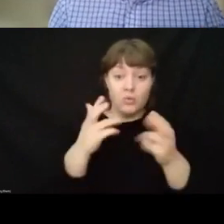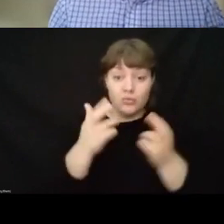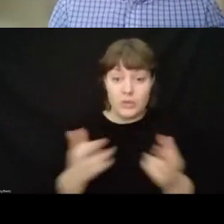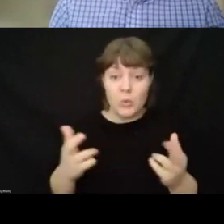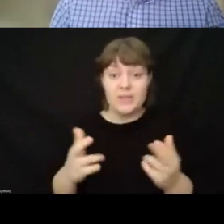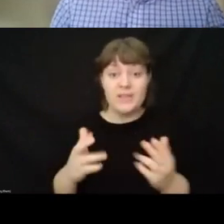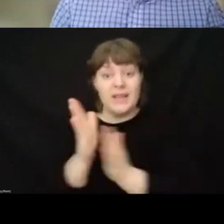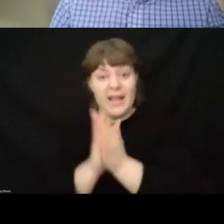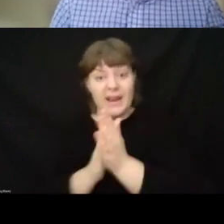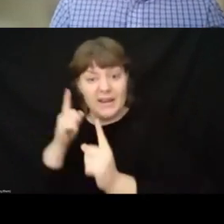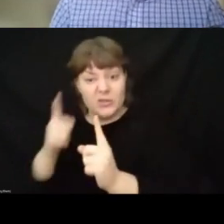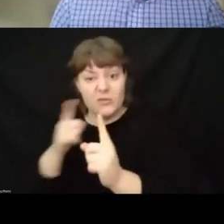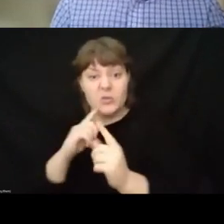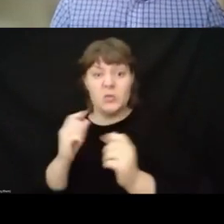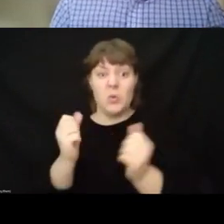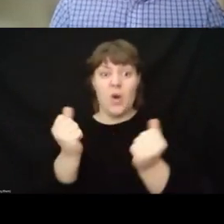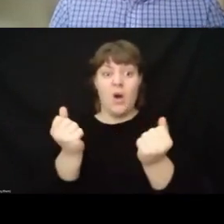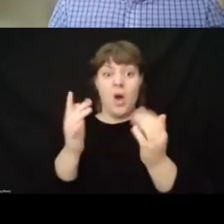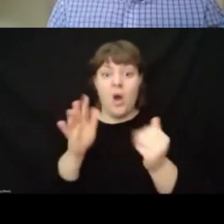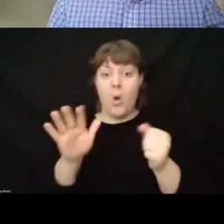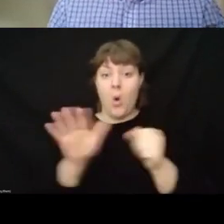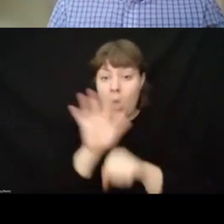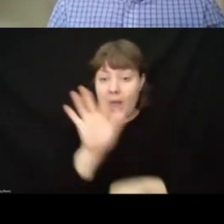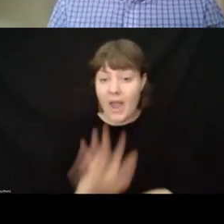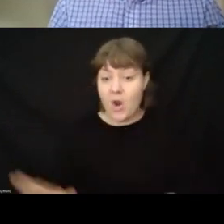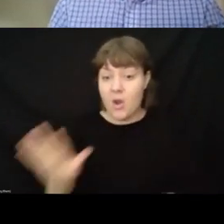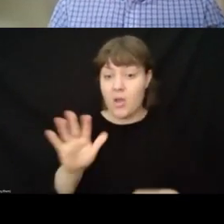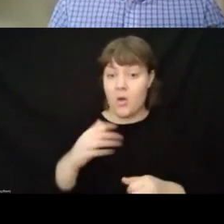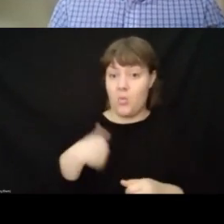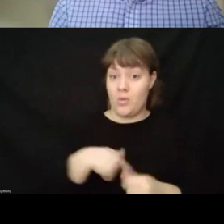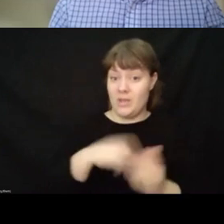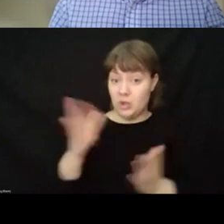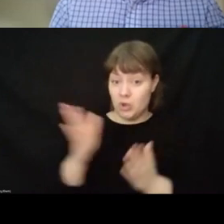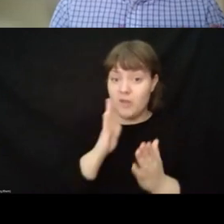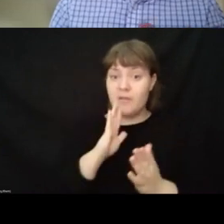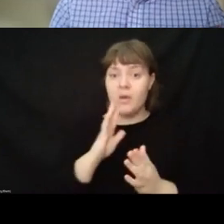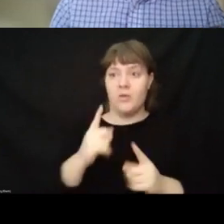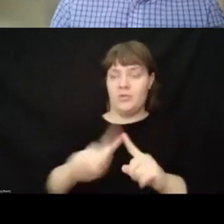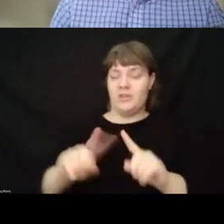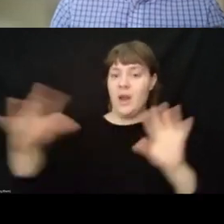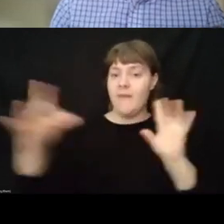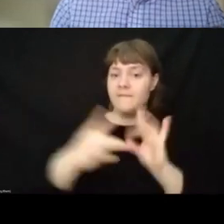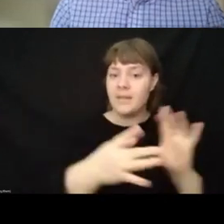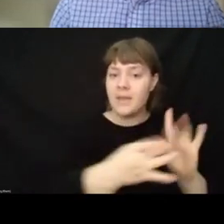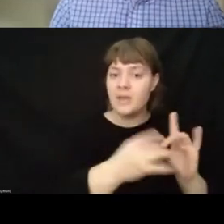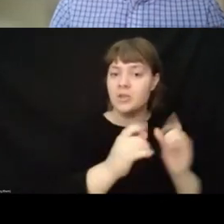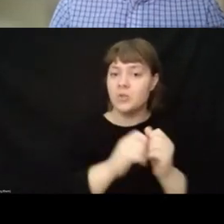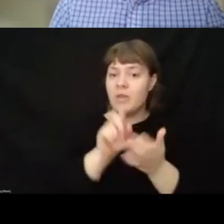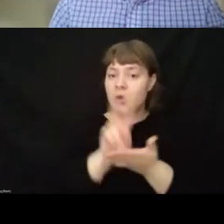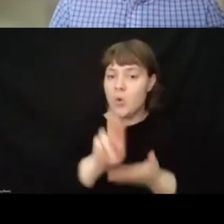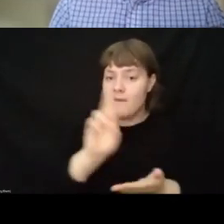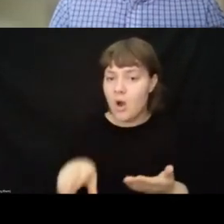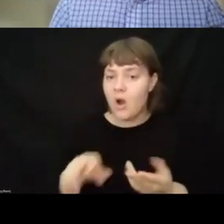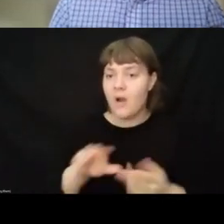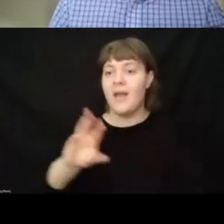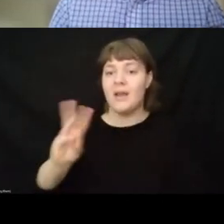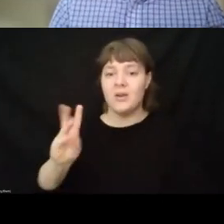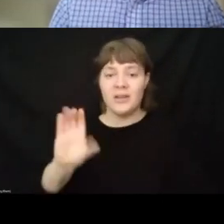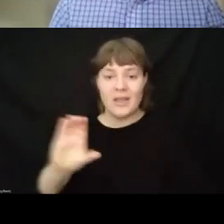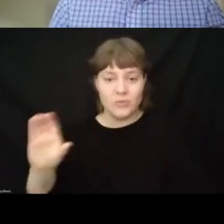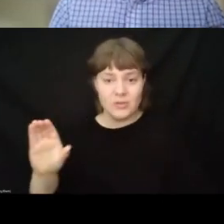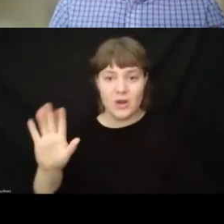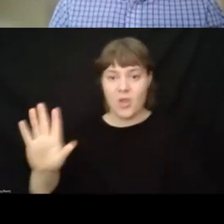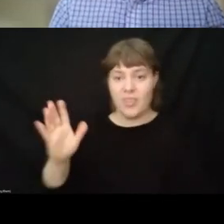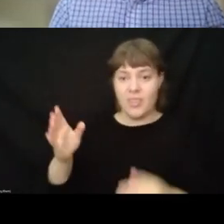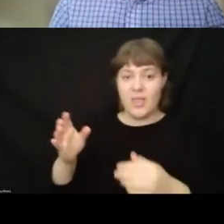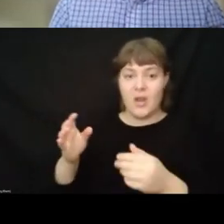much of our catchment area through the affiliations with the University of Rochester, as well as the Cancer Center's efforts,